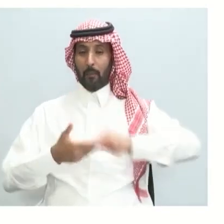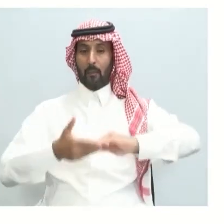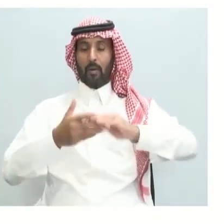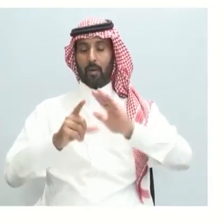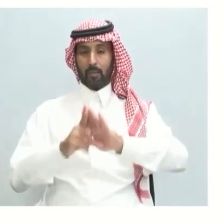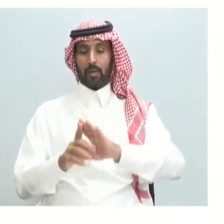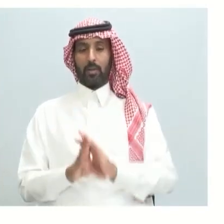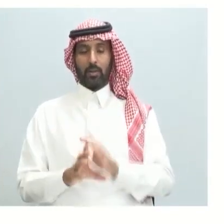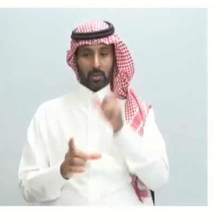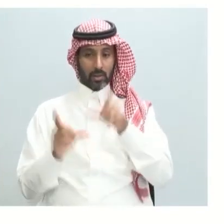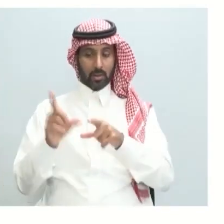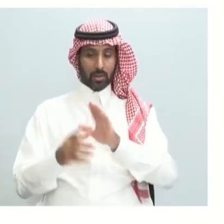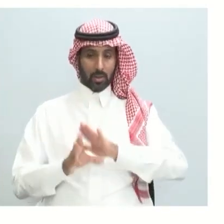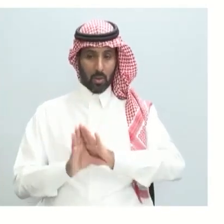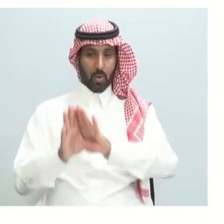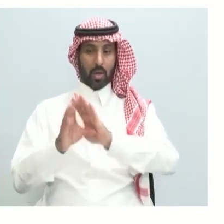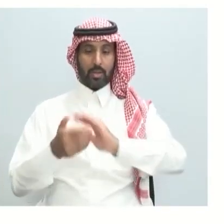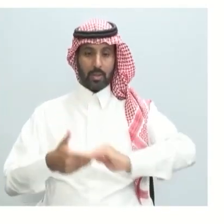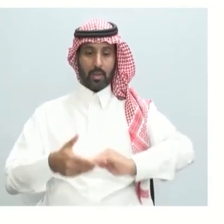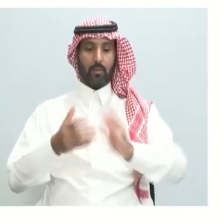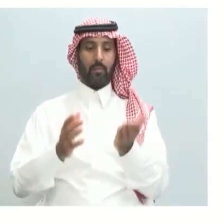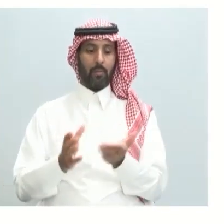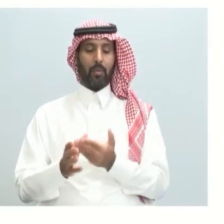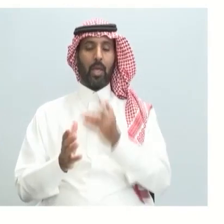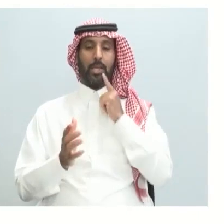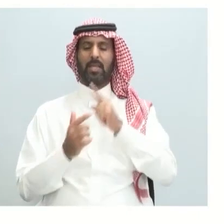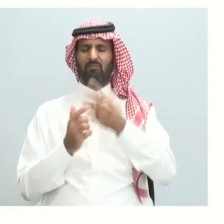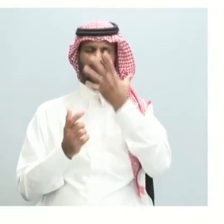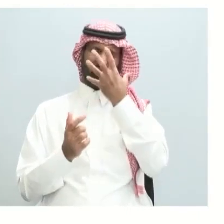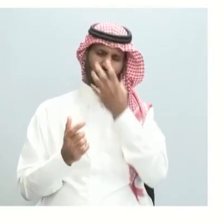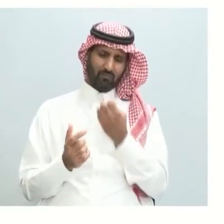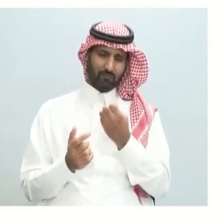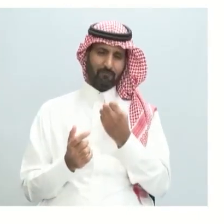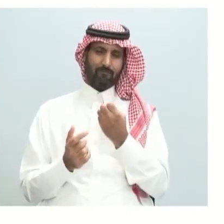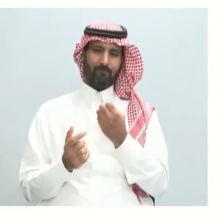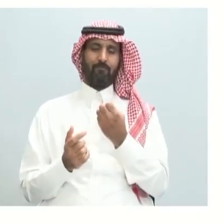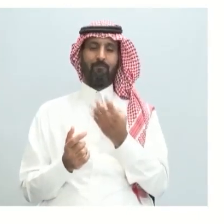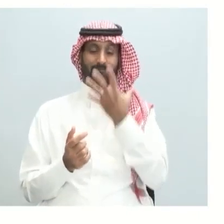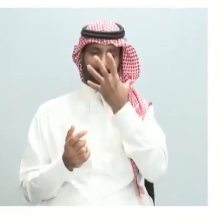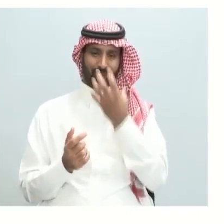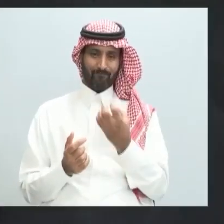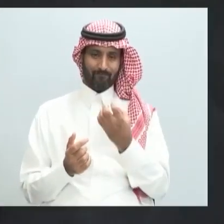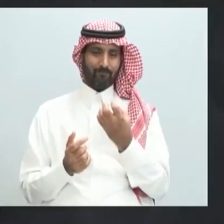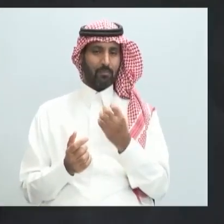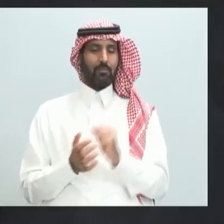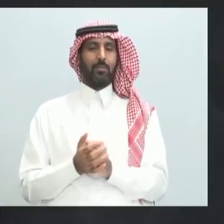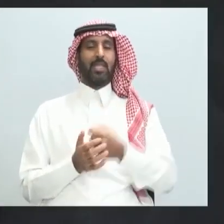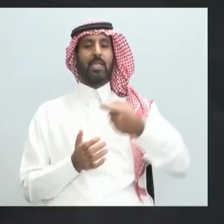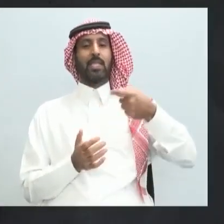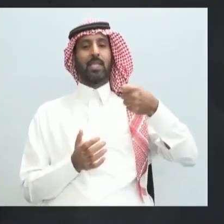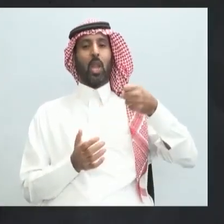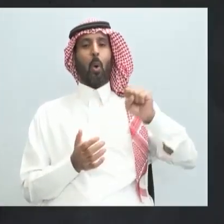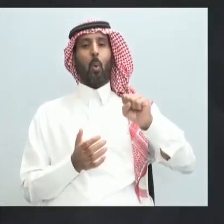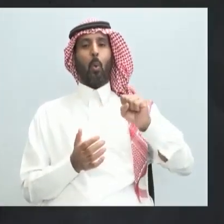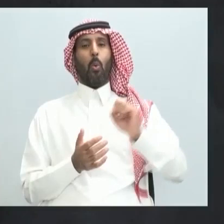faithful for someone is to be loyal for someone. Number 3, sadness. I think I answered this one.